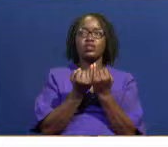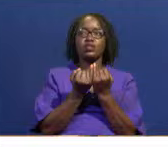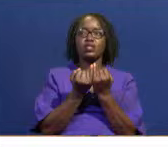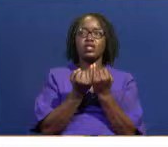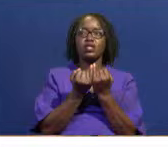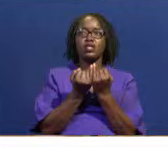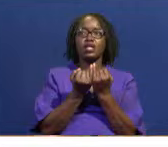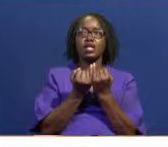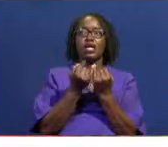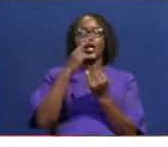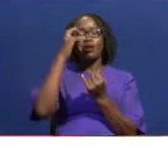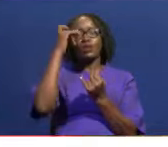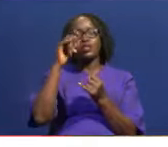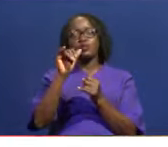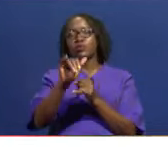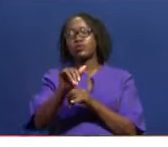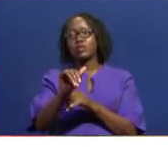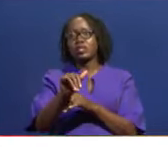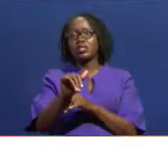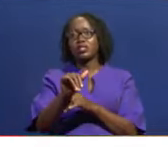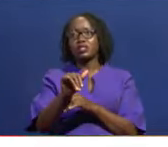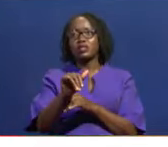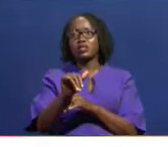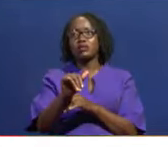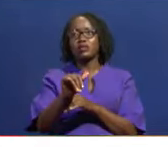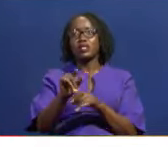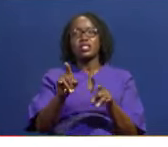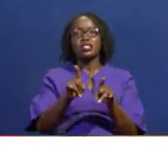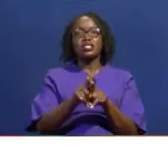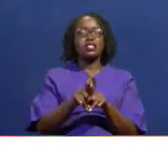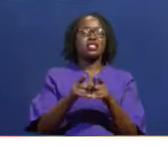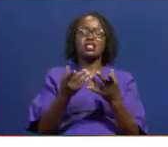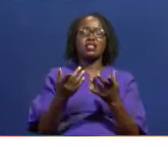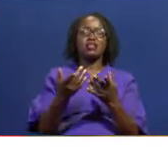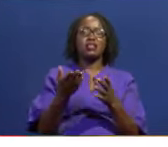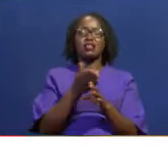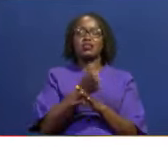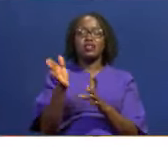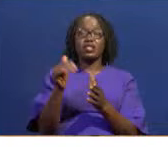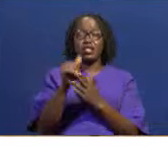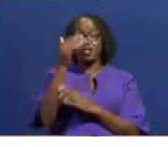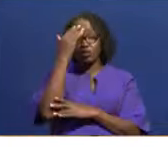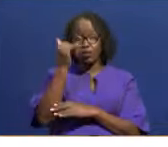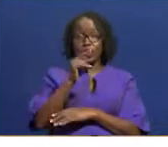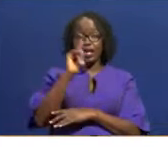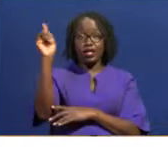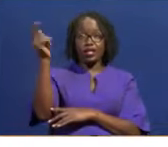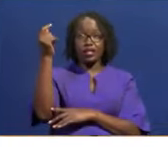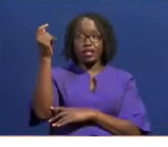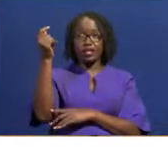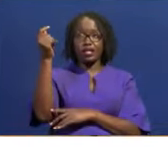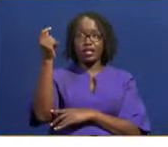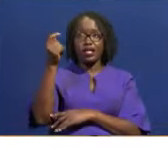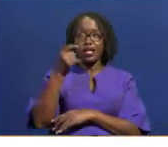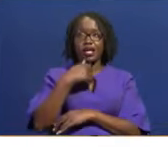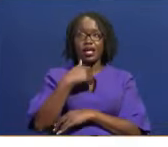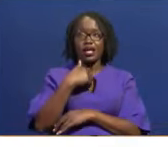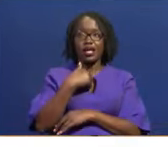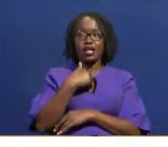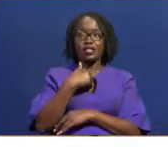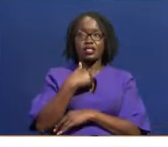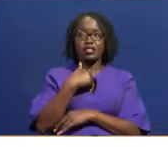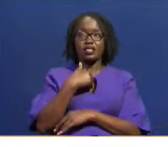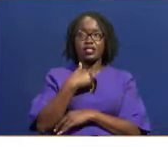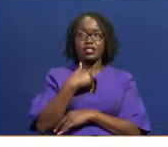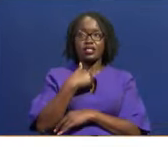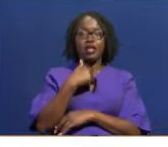our dream will remain a pipe dream. And that is why Kenya has been